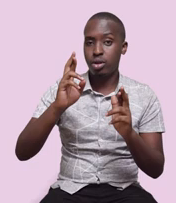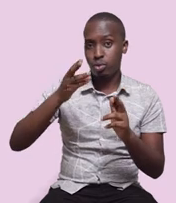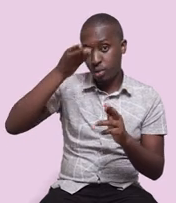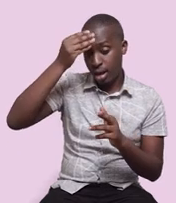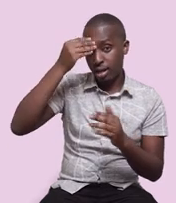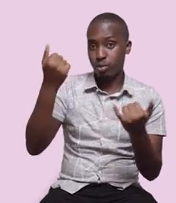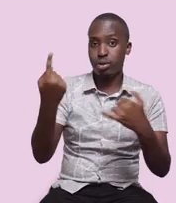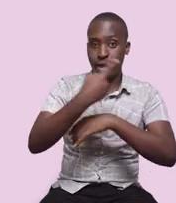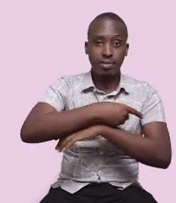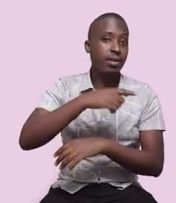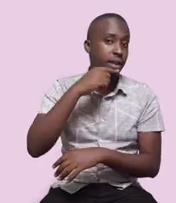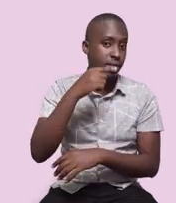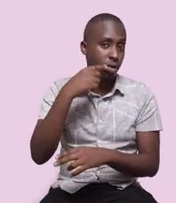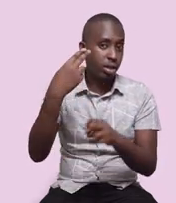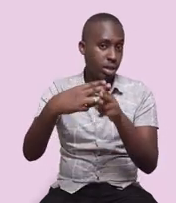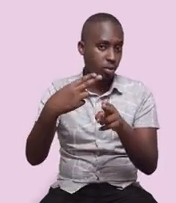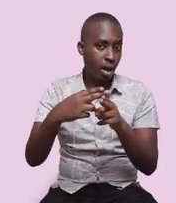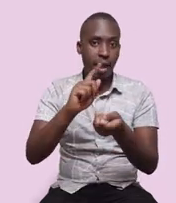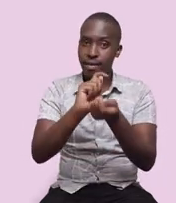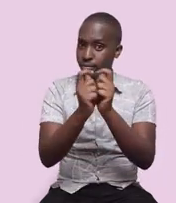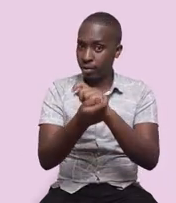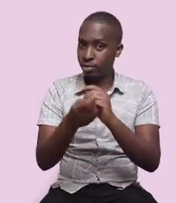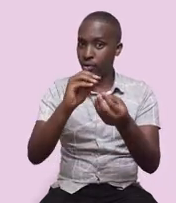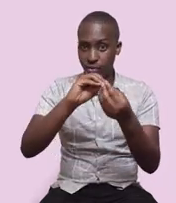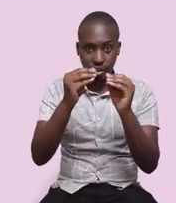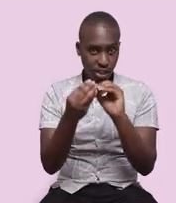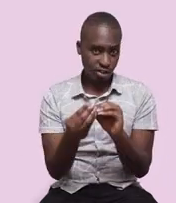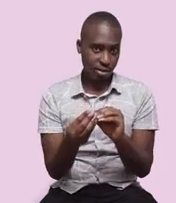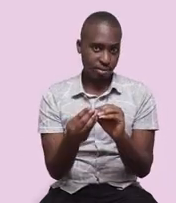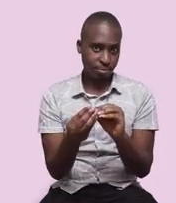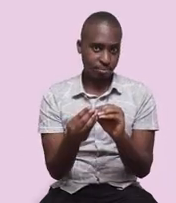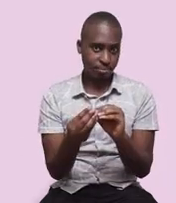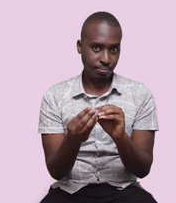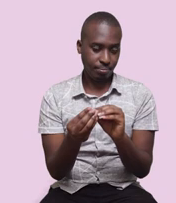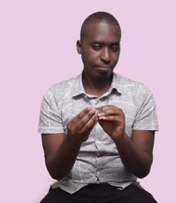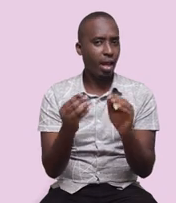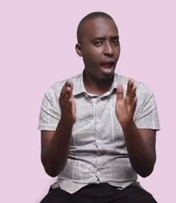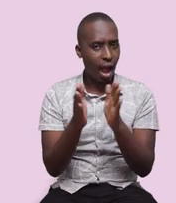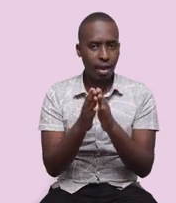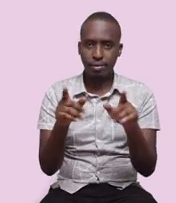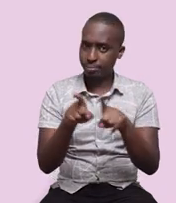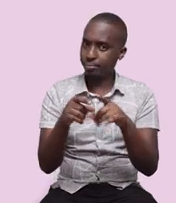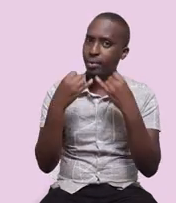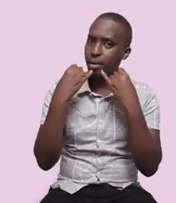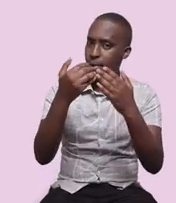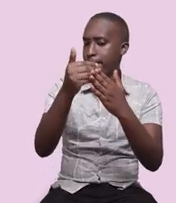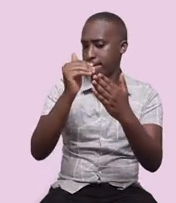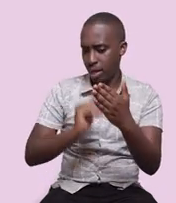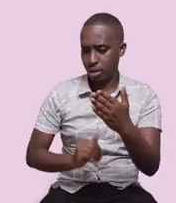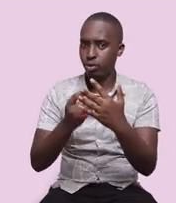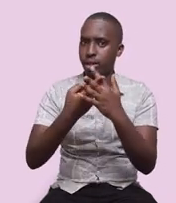today's lesson, which is the inverse of an integer. As I have said in the